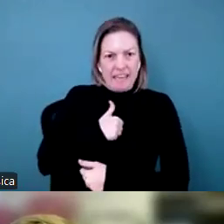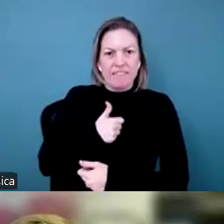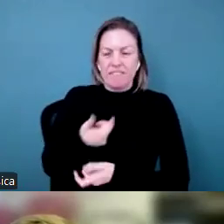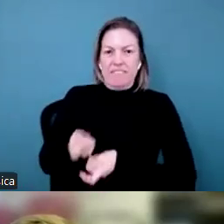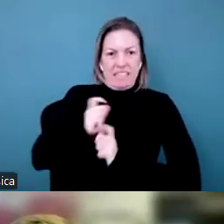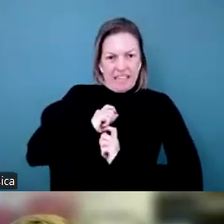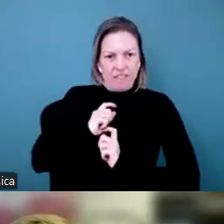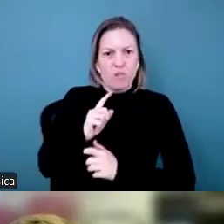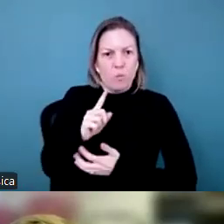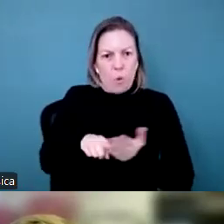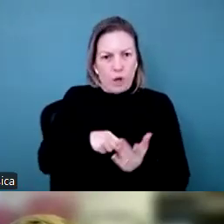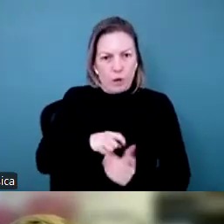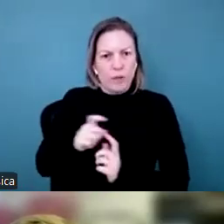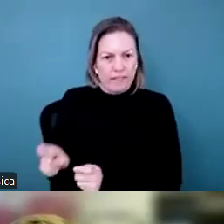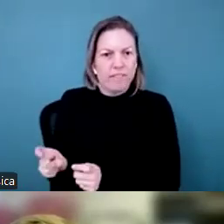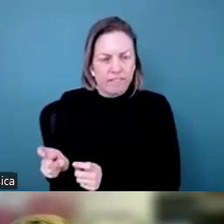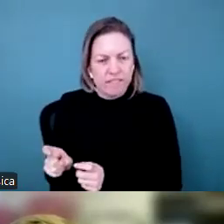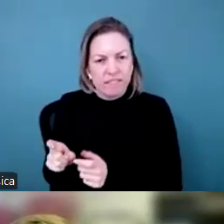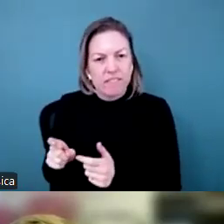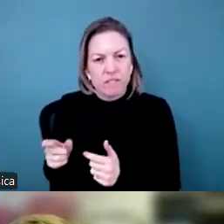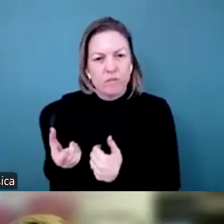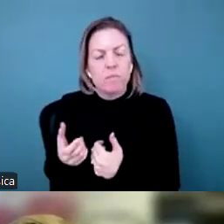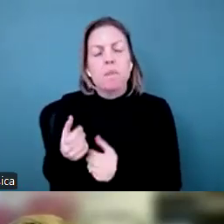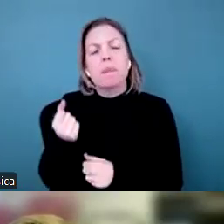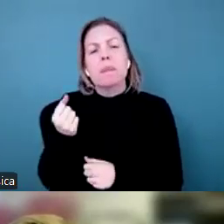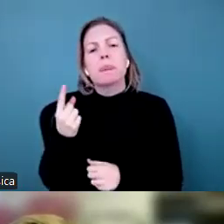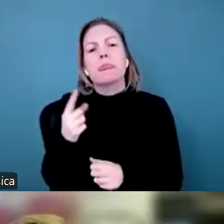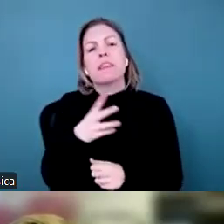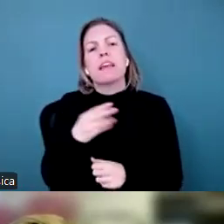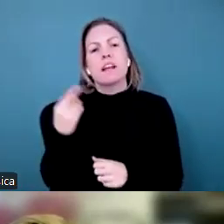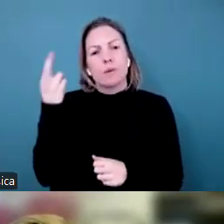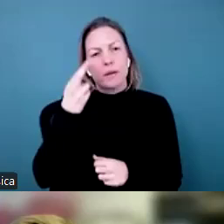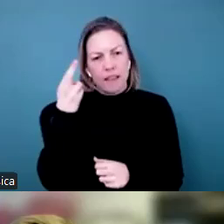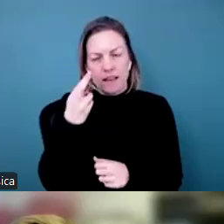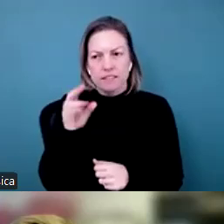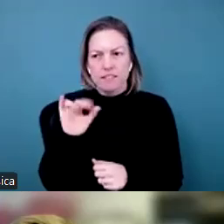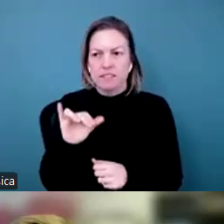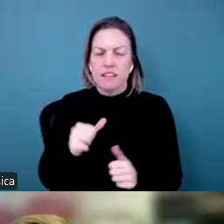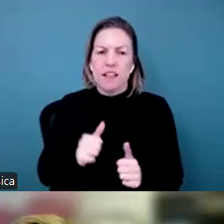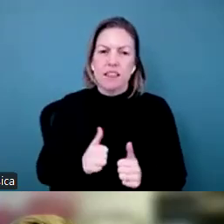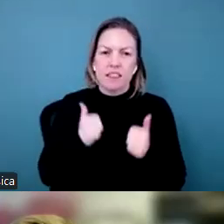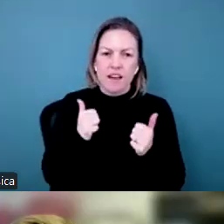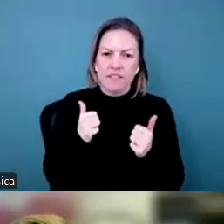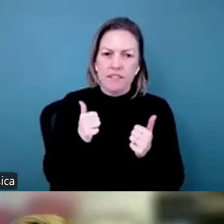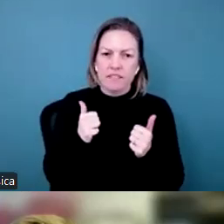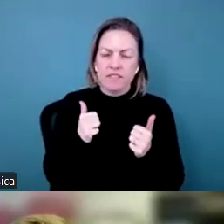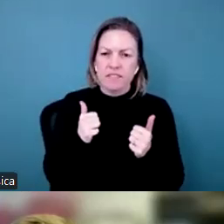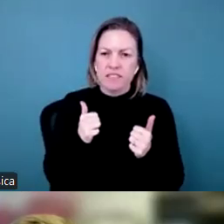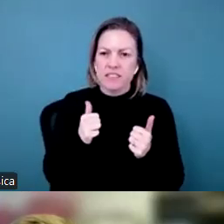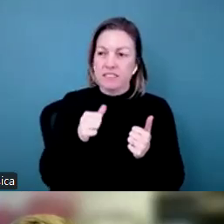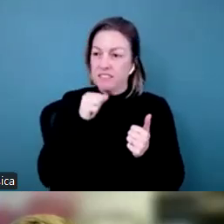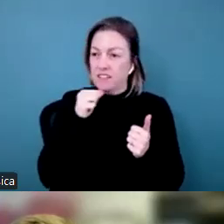in. I've also discovered that, life is not doesn't necessarily follow the path that